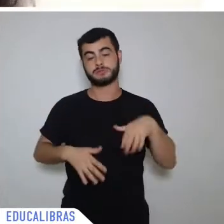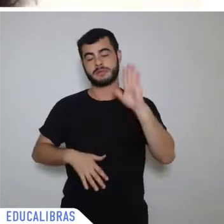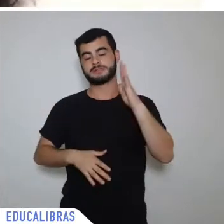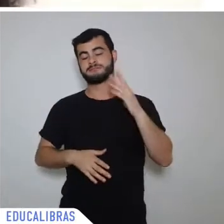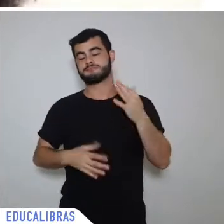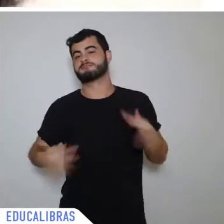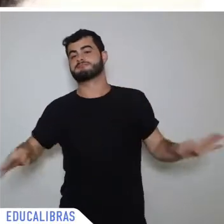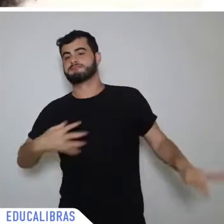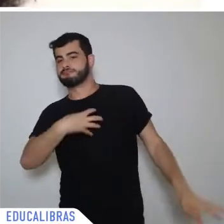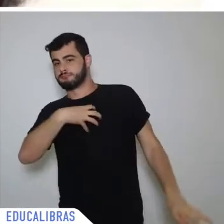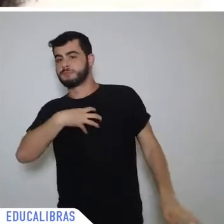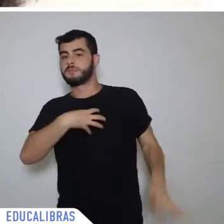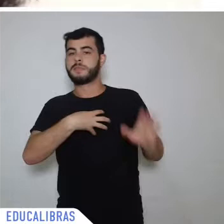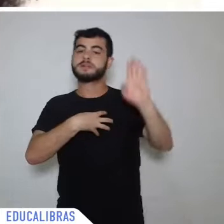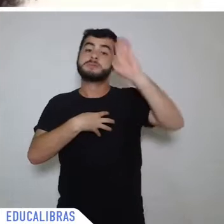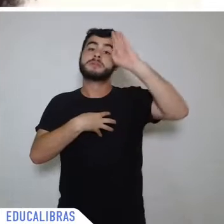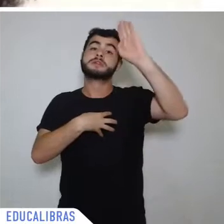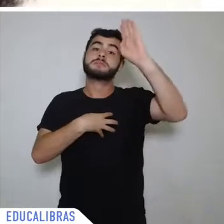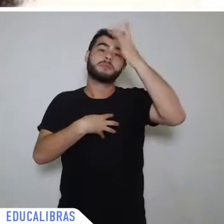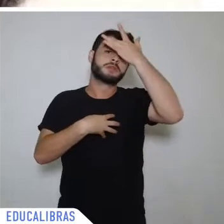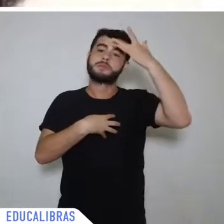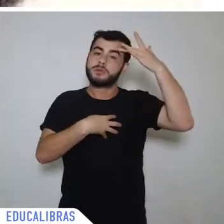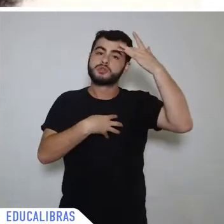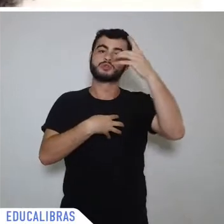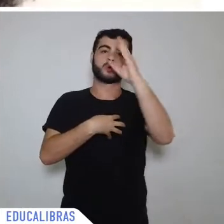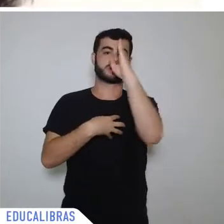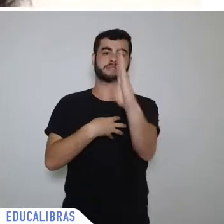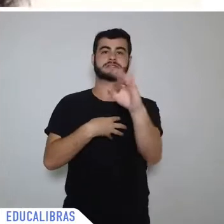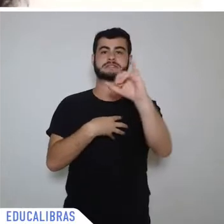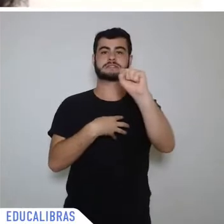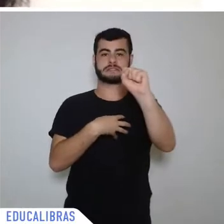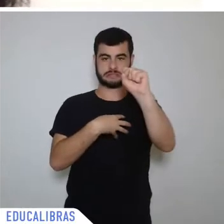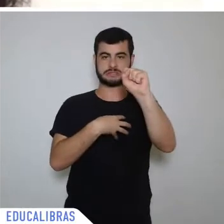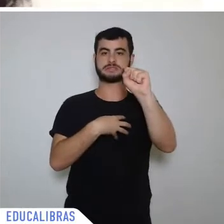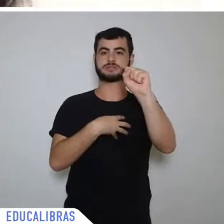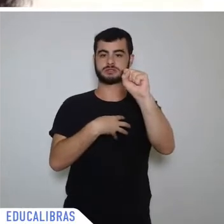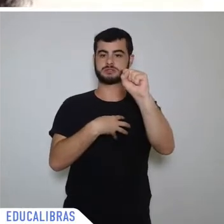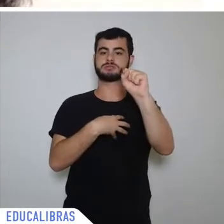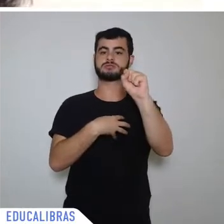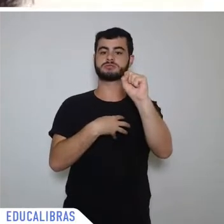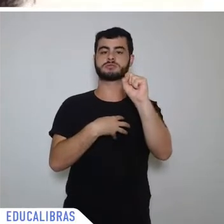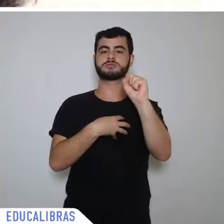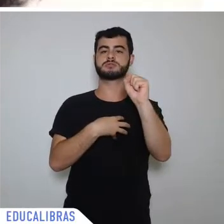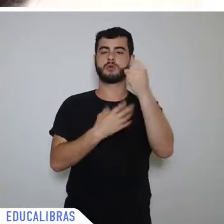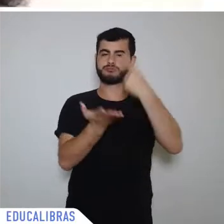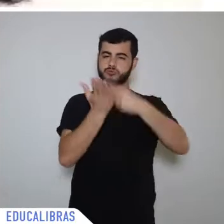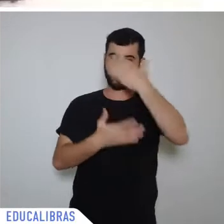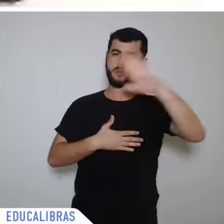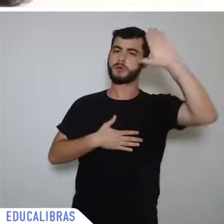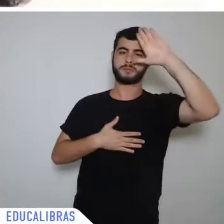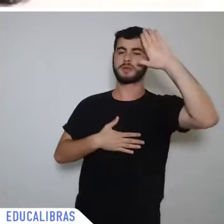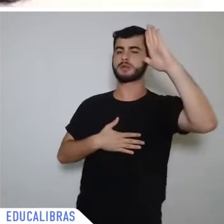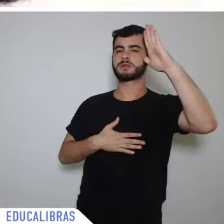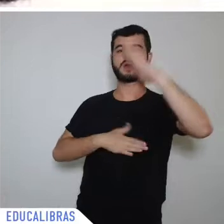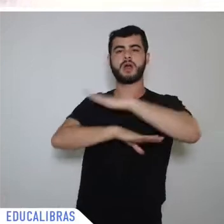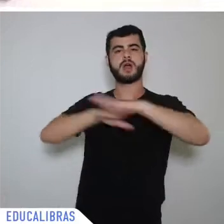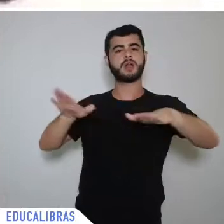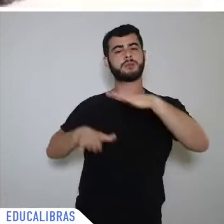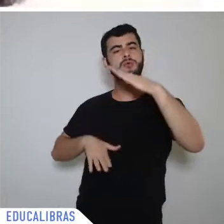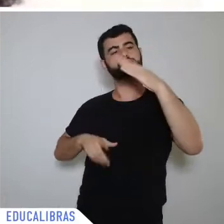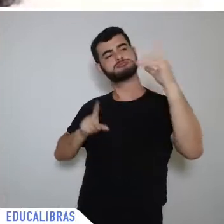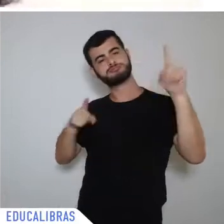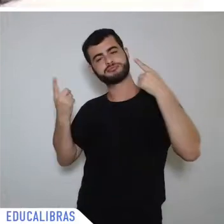people. But the cis people need to commit to stop violating our